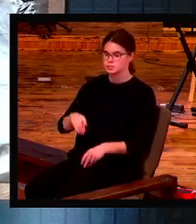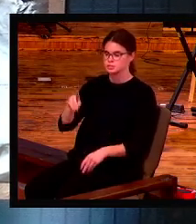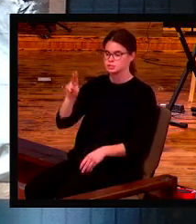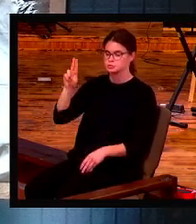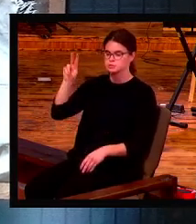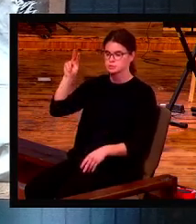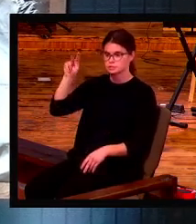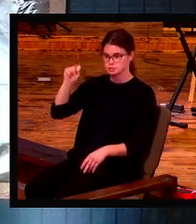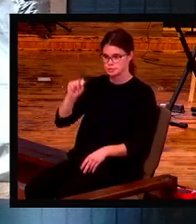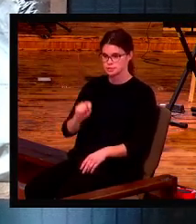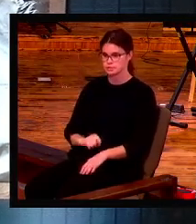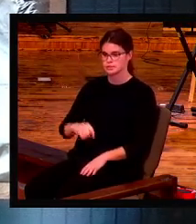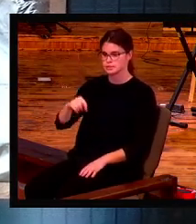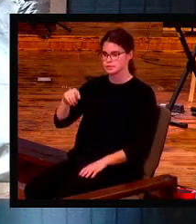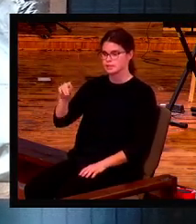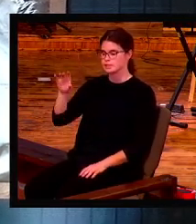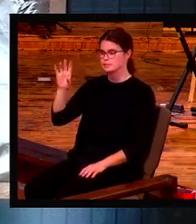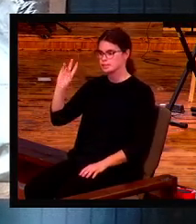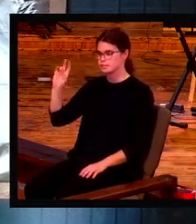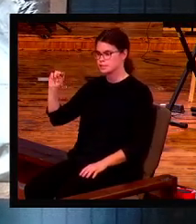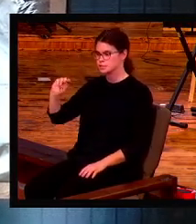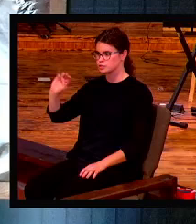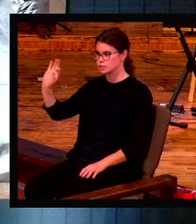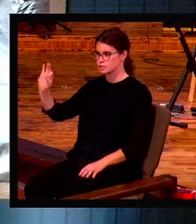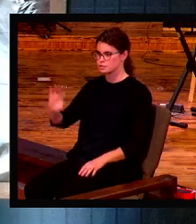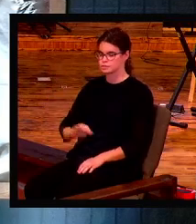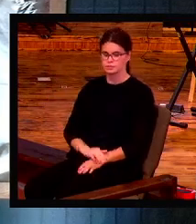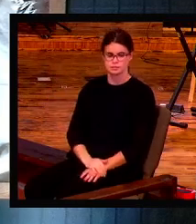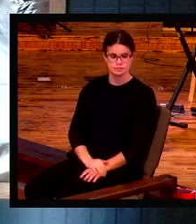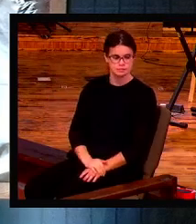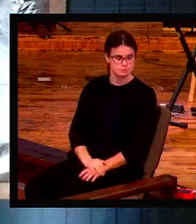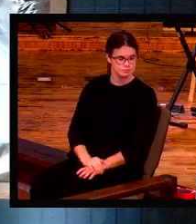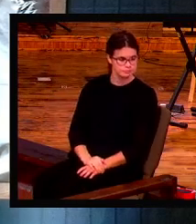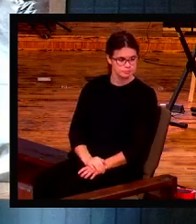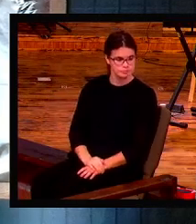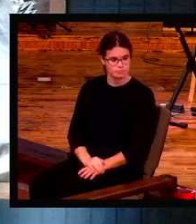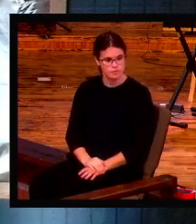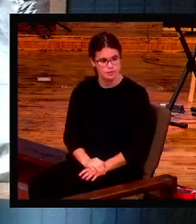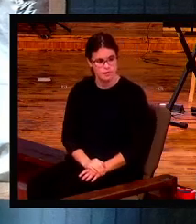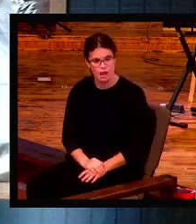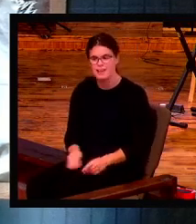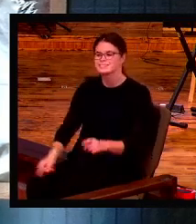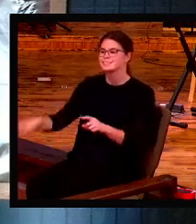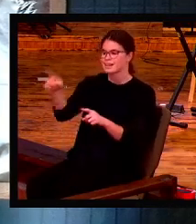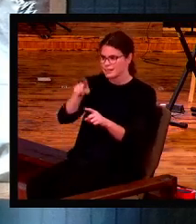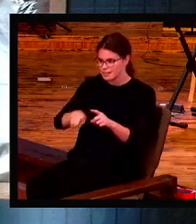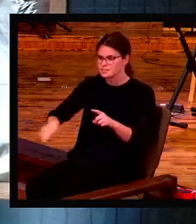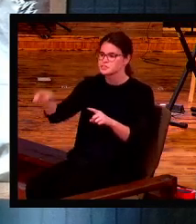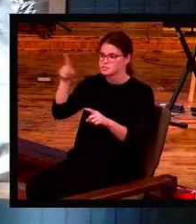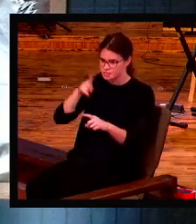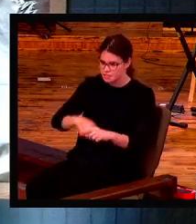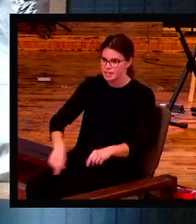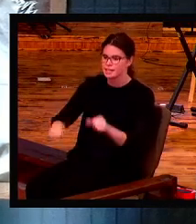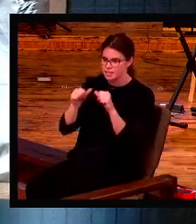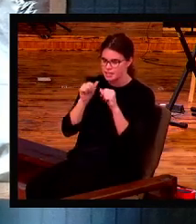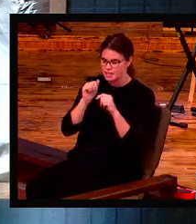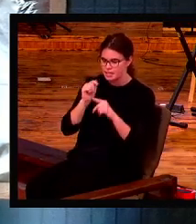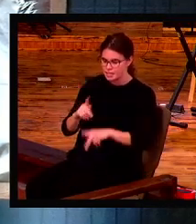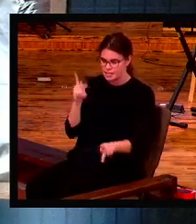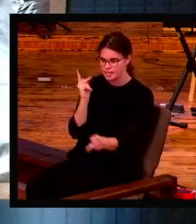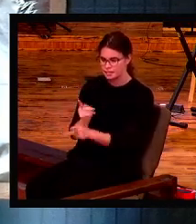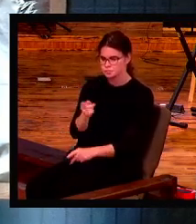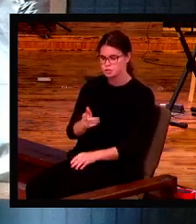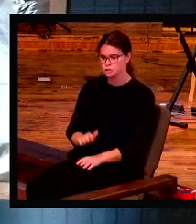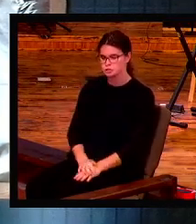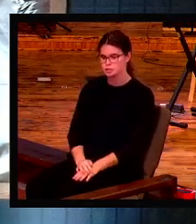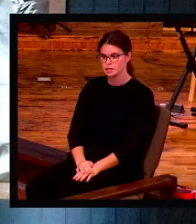as a cycle, it keeps you so that your breakthrough is